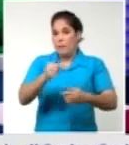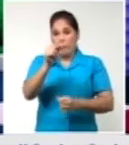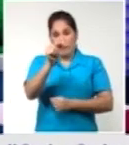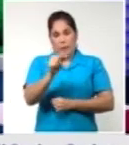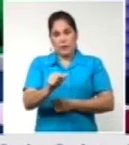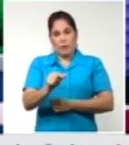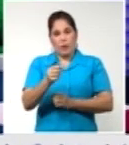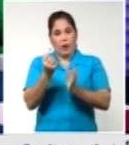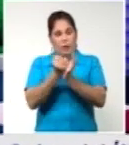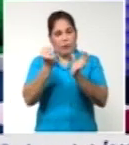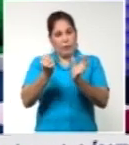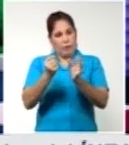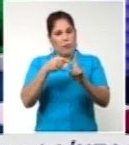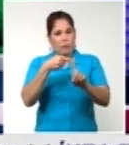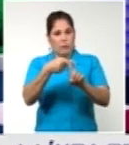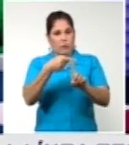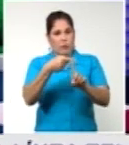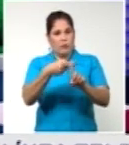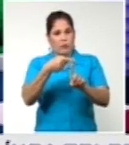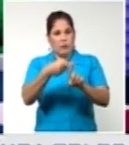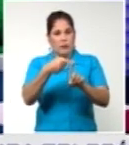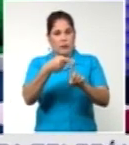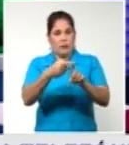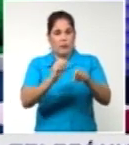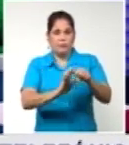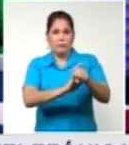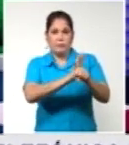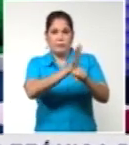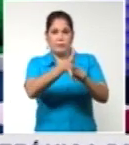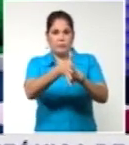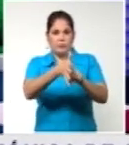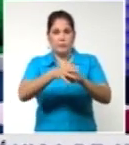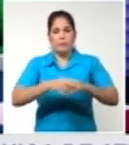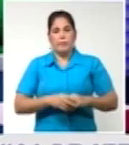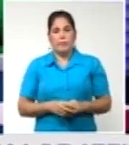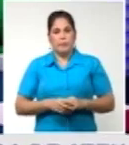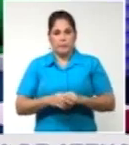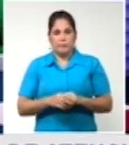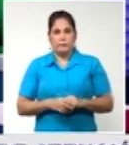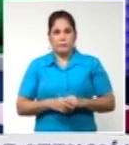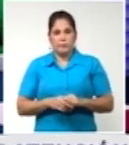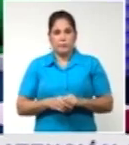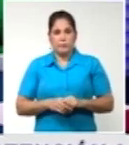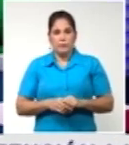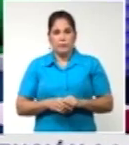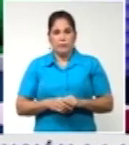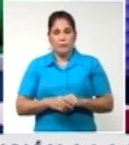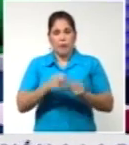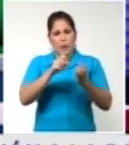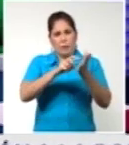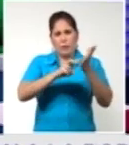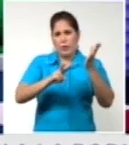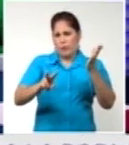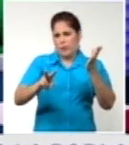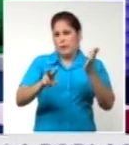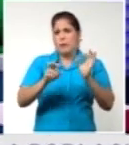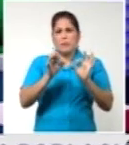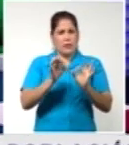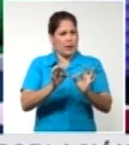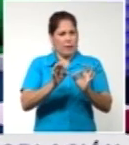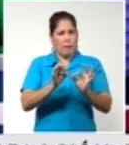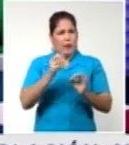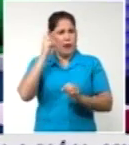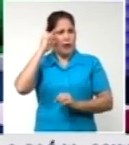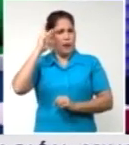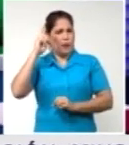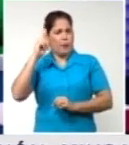I always mention, samples from all of the country's territories were tested over the past week. The graph on screen shows